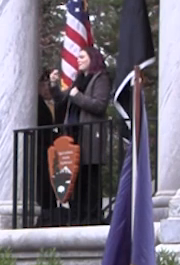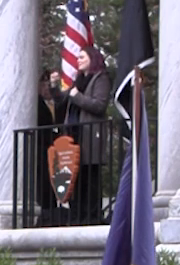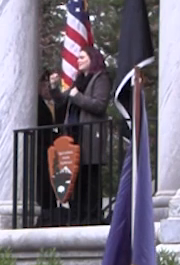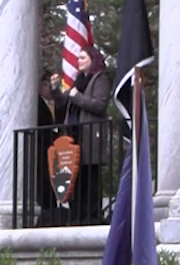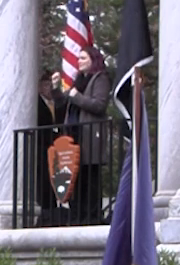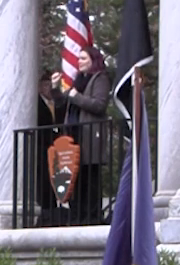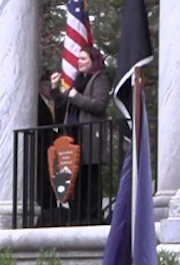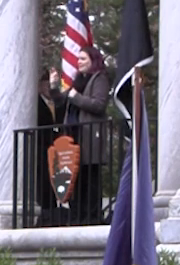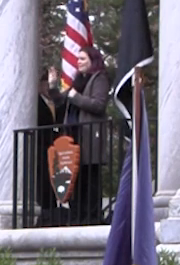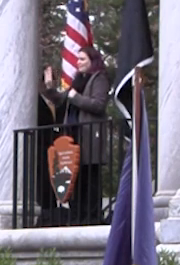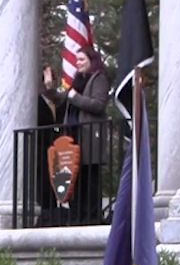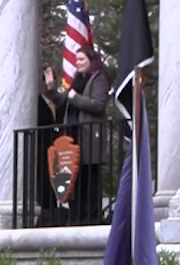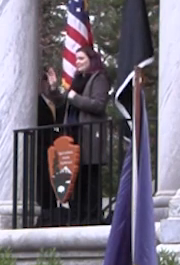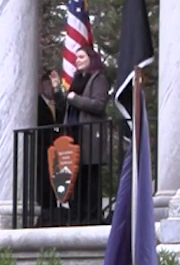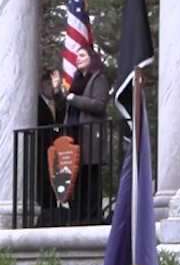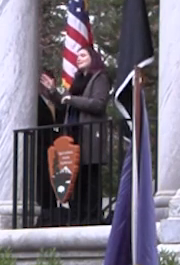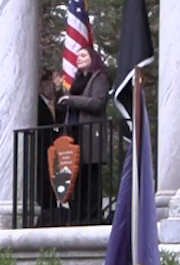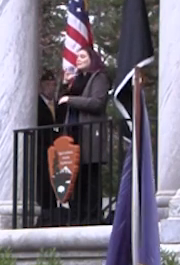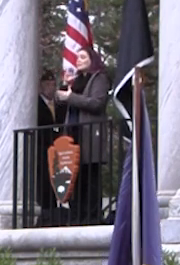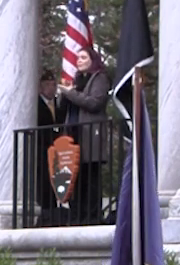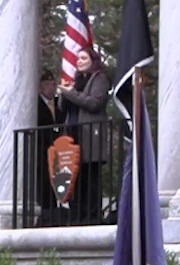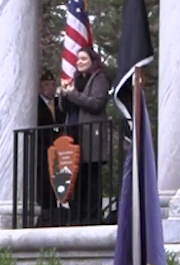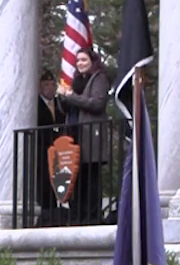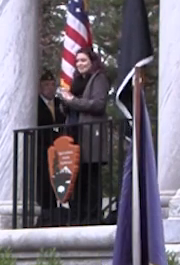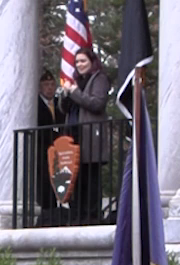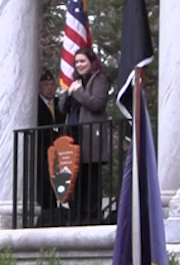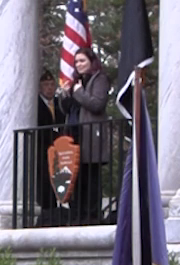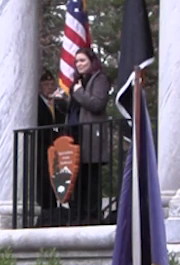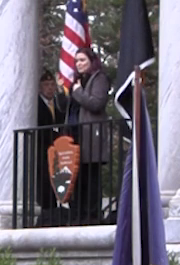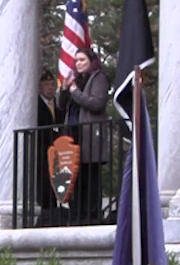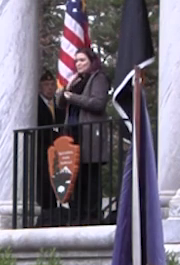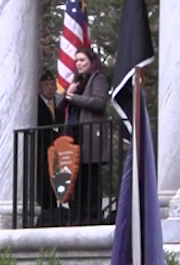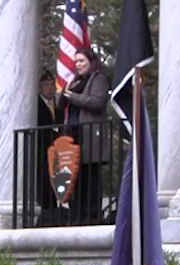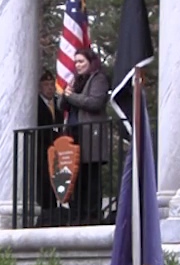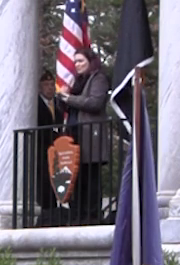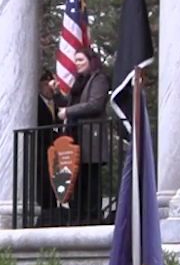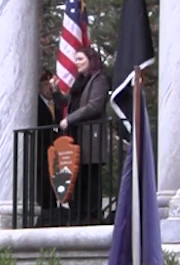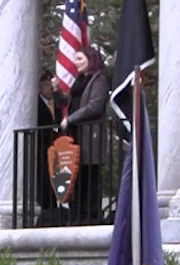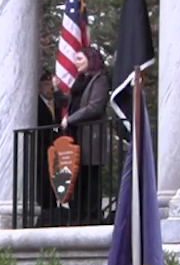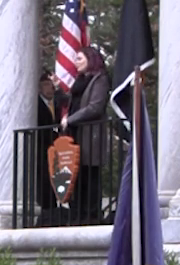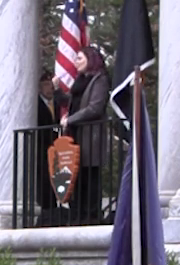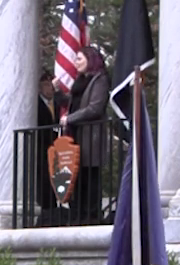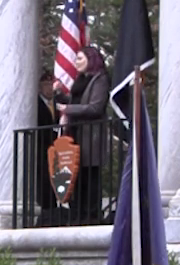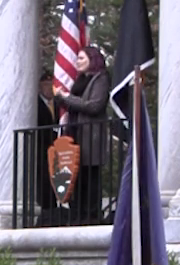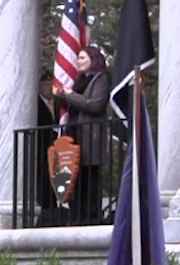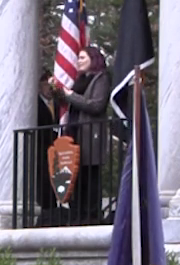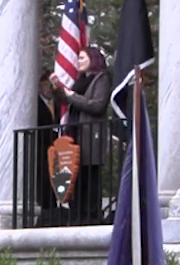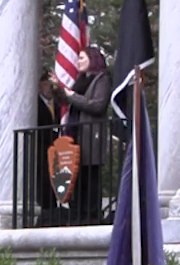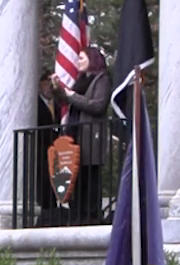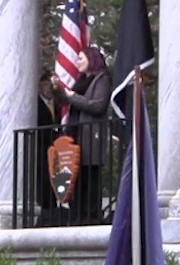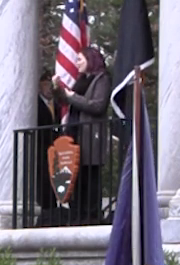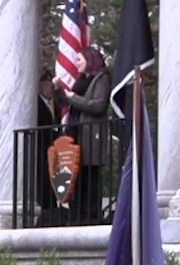survived by his loving wife, Julia Snipes Riddle, two daughters, Matria and Luana, four grandchildren,